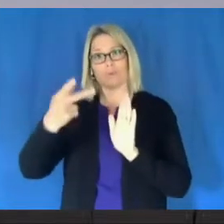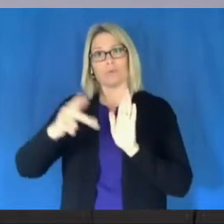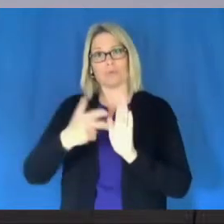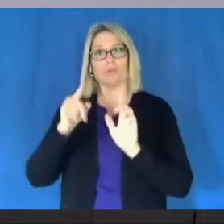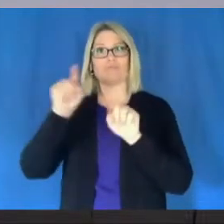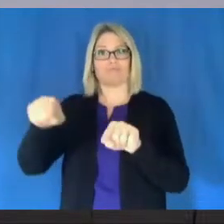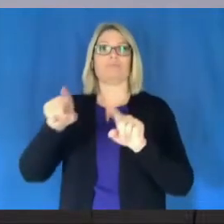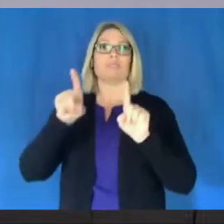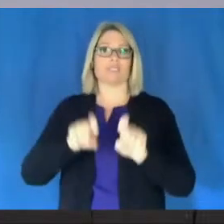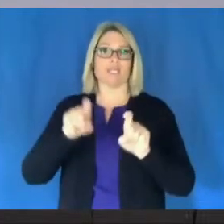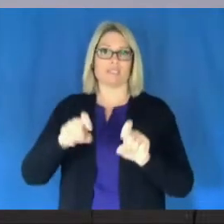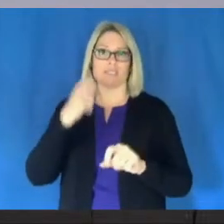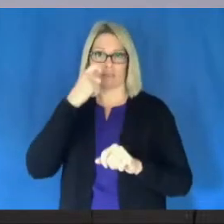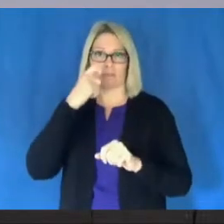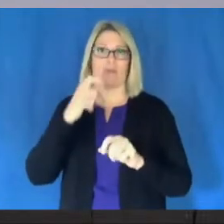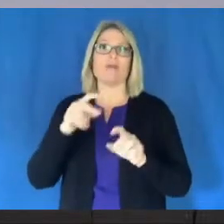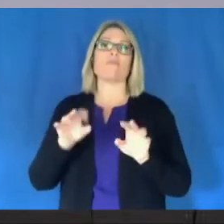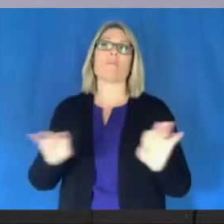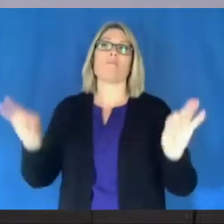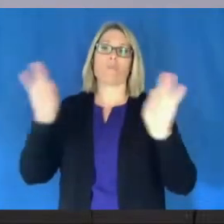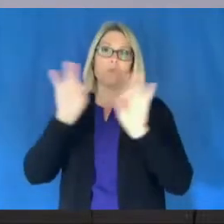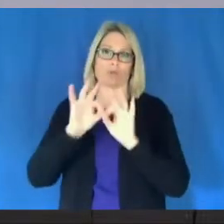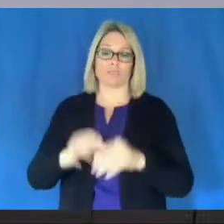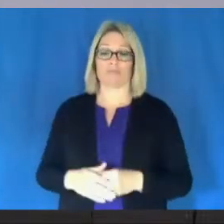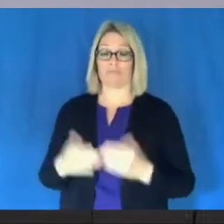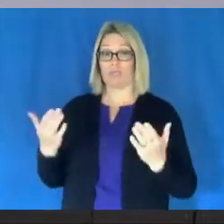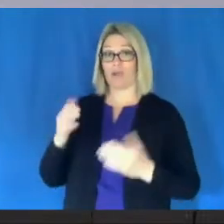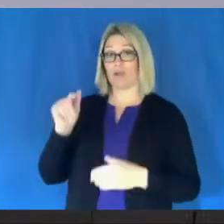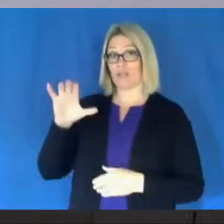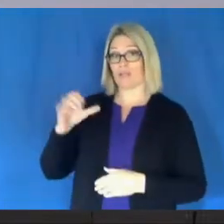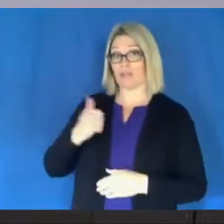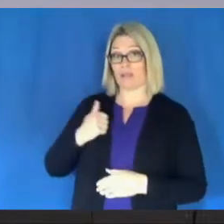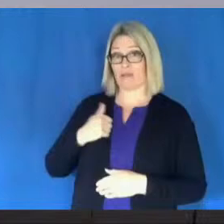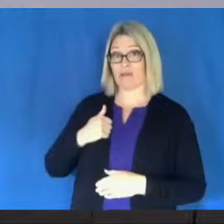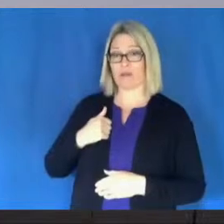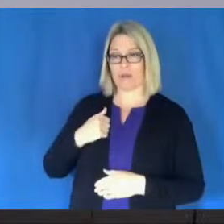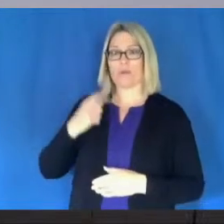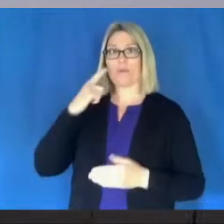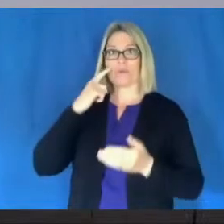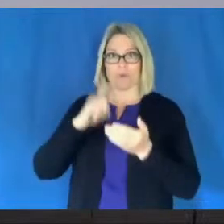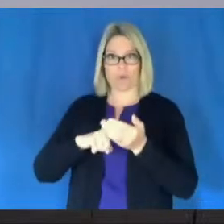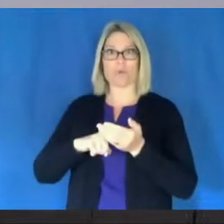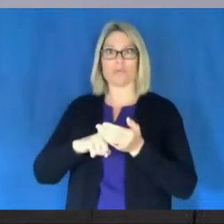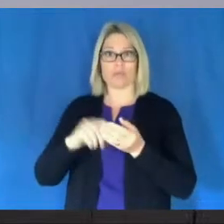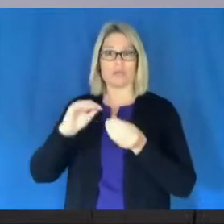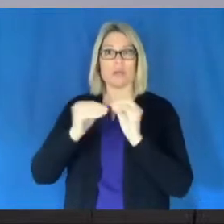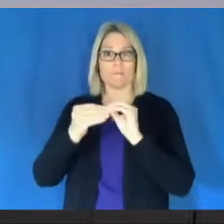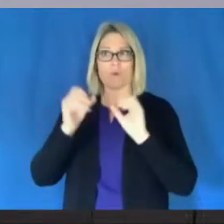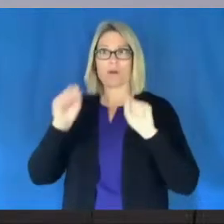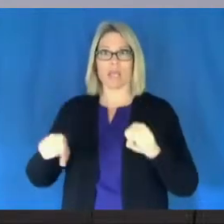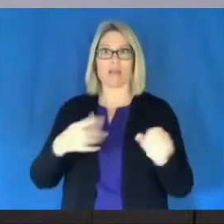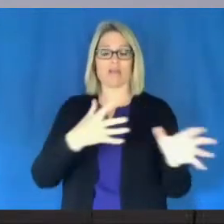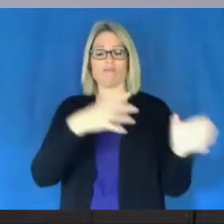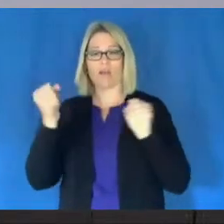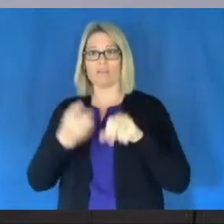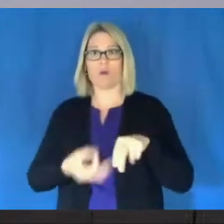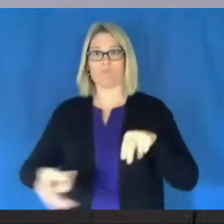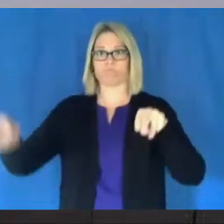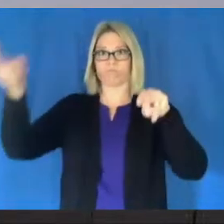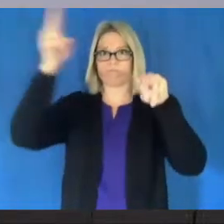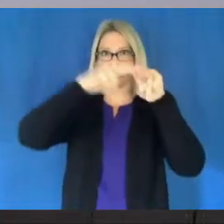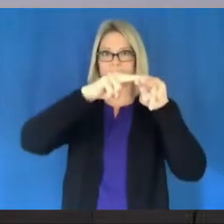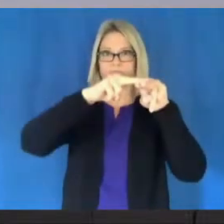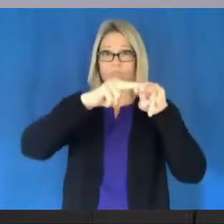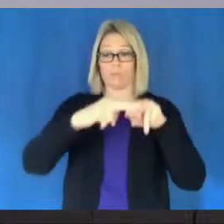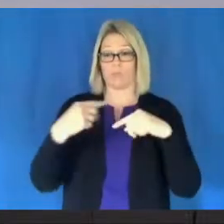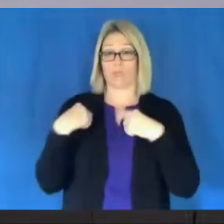important. Here in Atlantic Canada, we see firsthand how quickly COVID-19 can get out of control. In the last